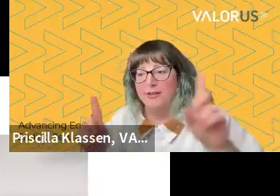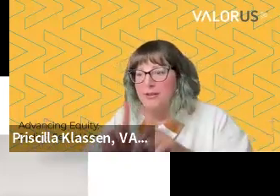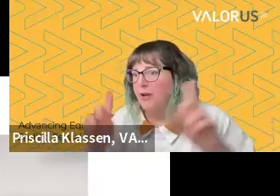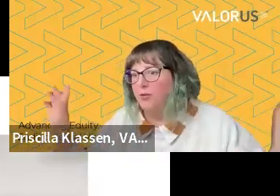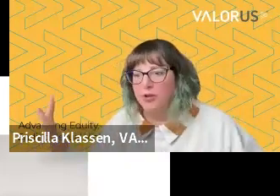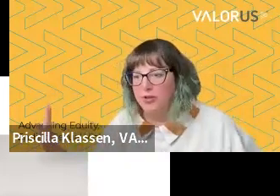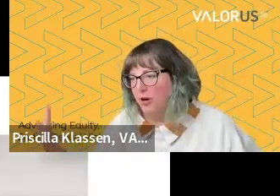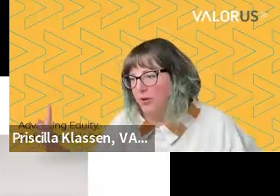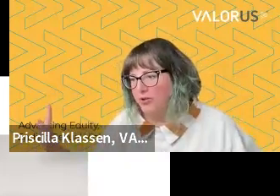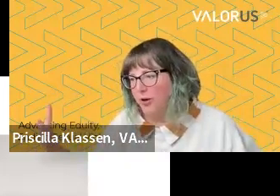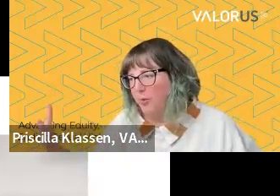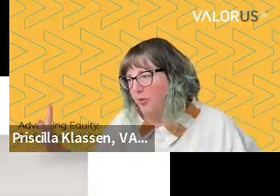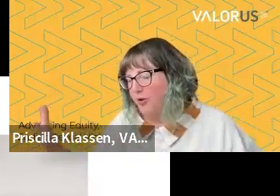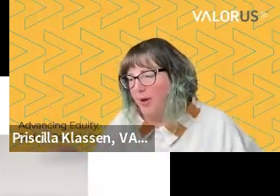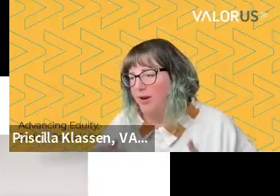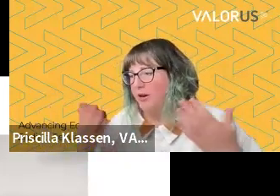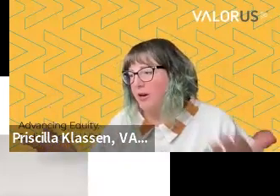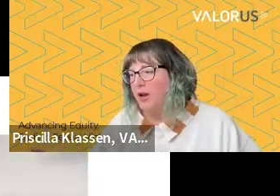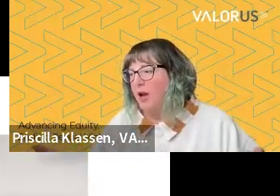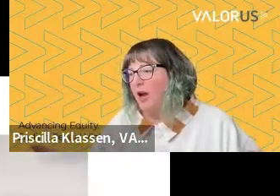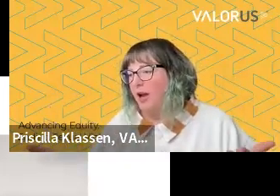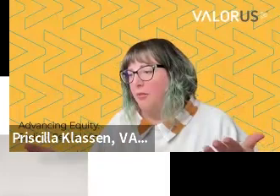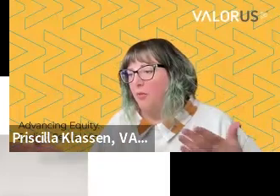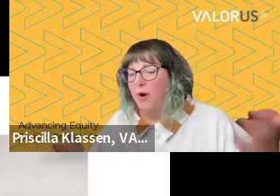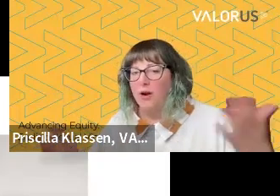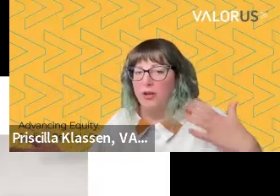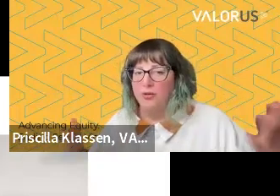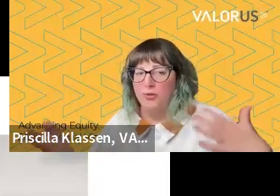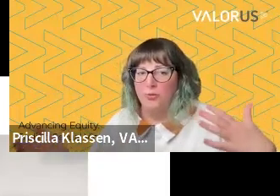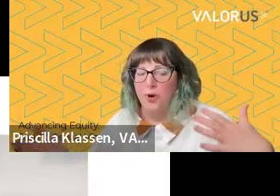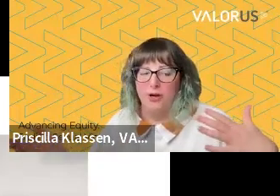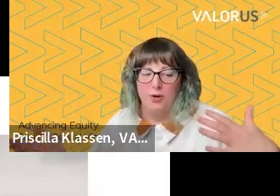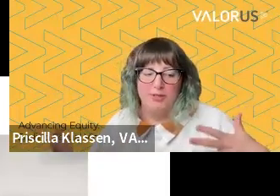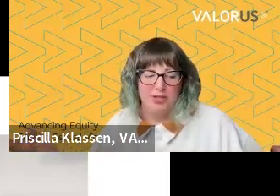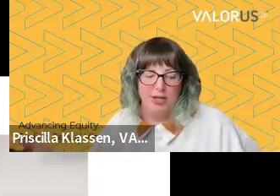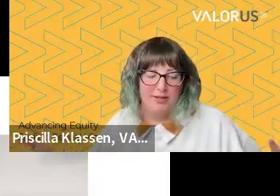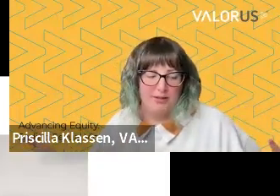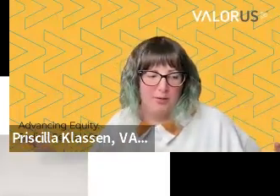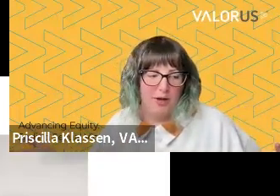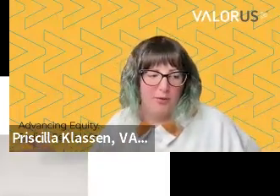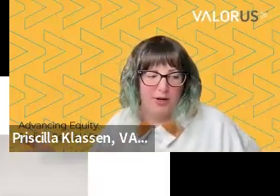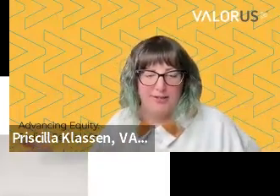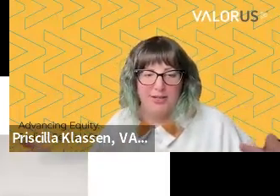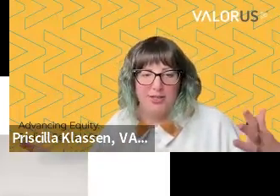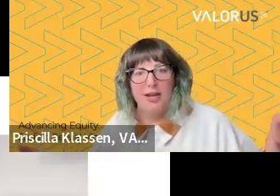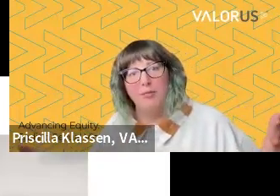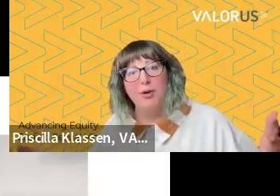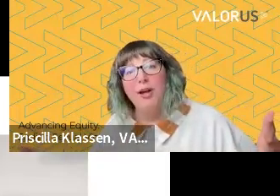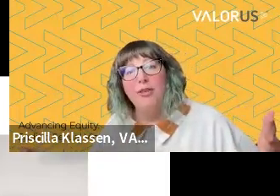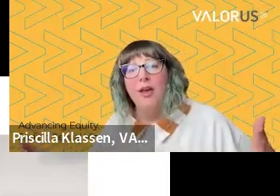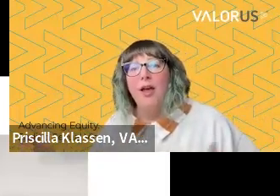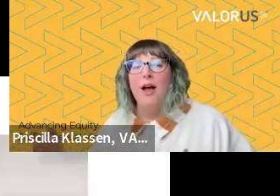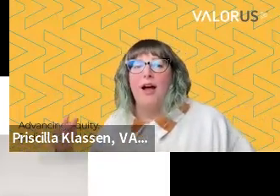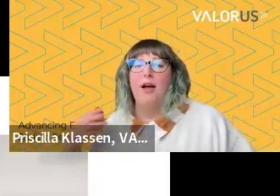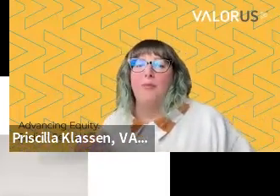service providers. Of course, you can always join both no matter where your position is or what organization type